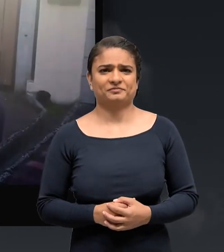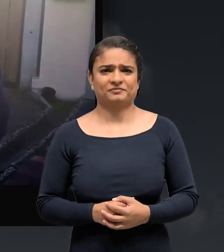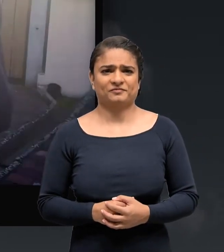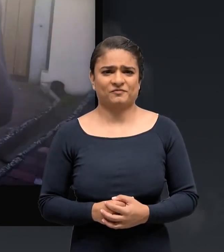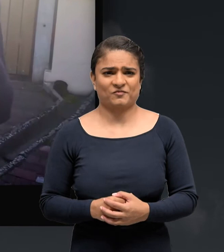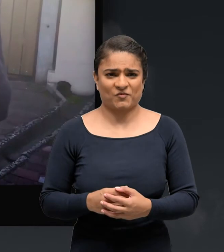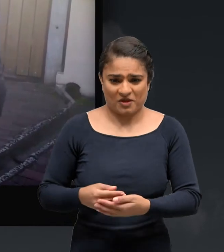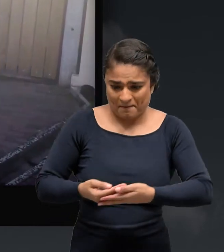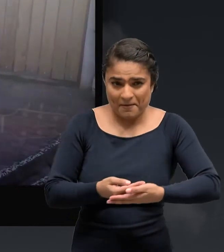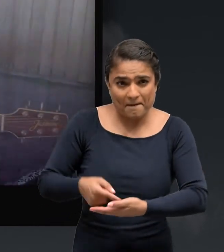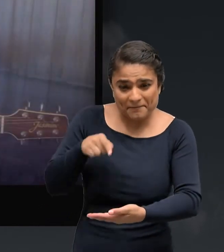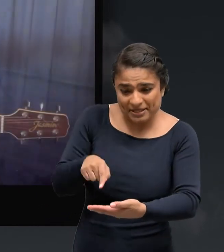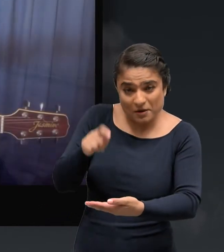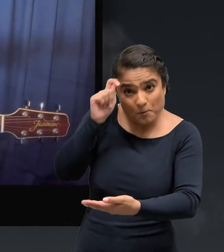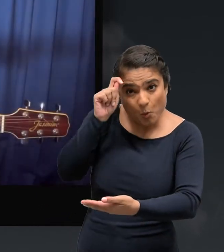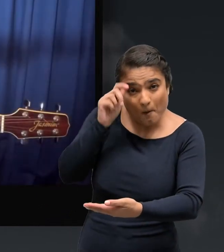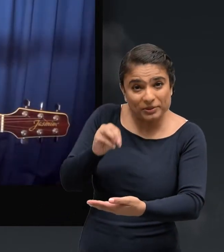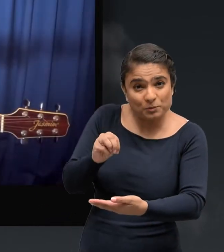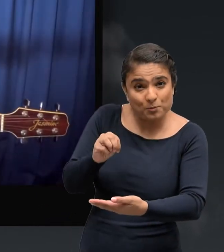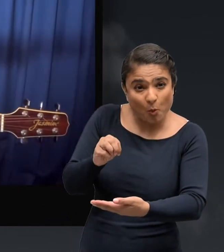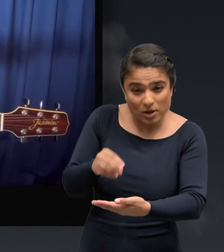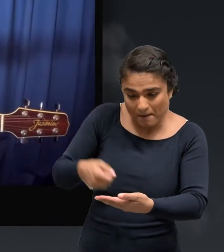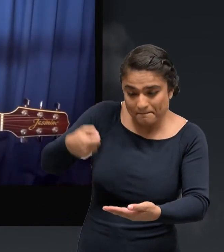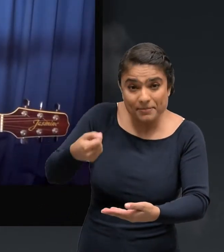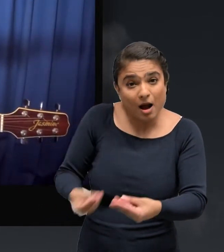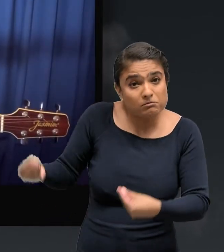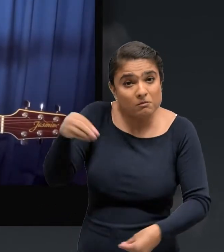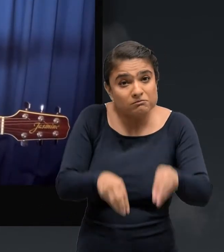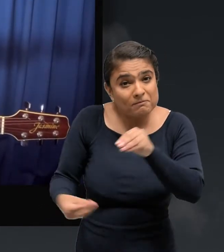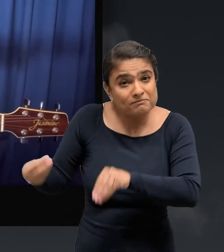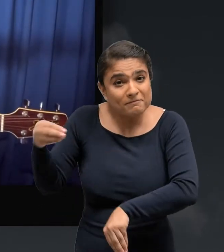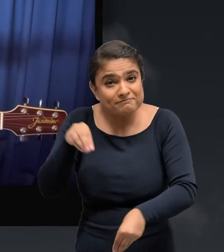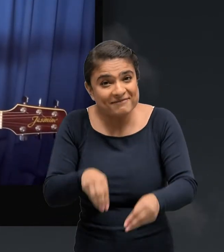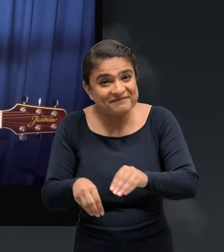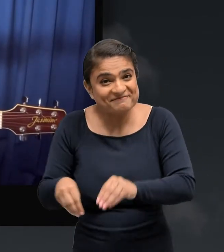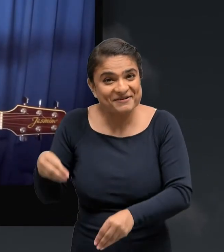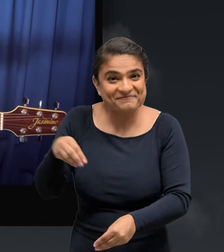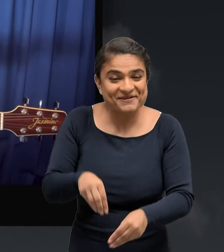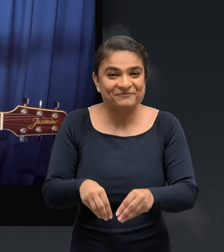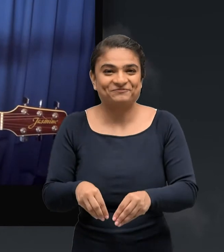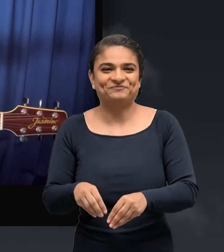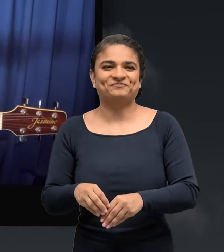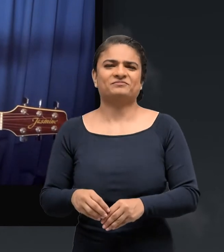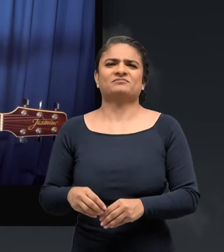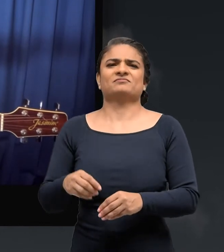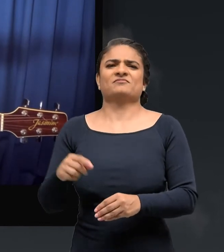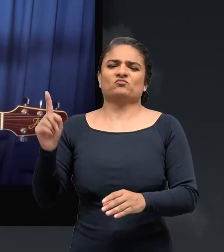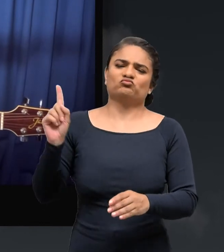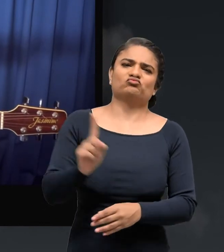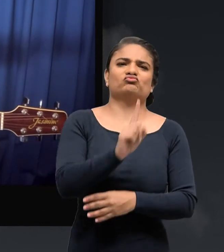Little Miss Carly packed her bags and headed for